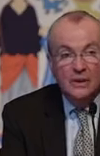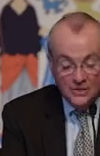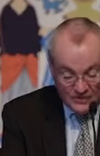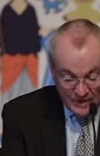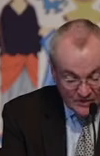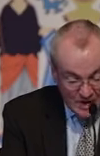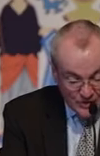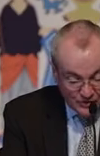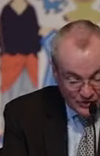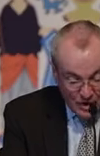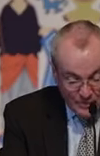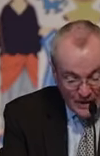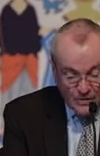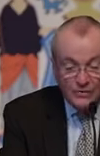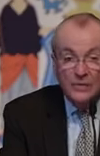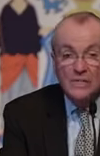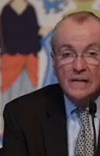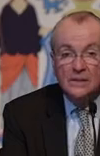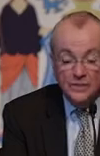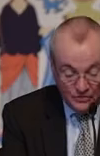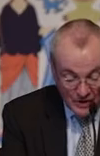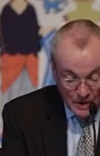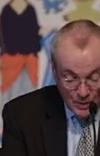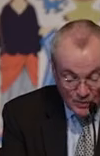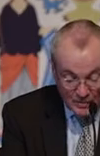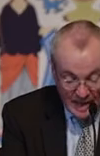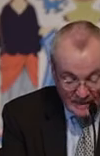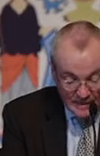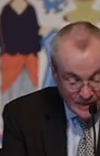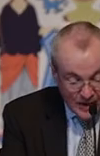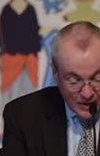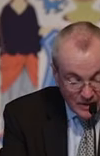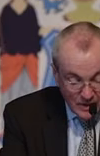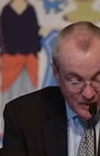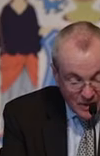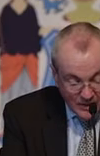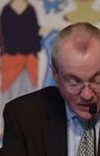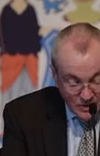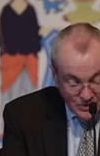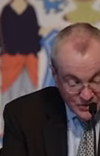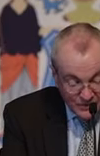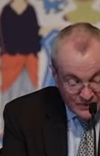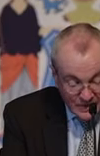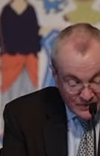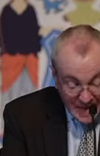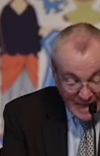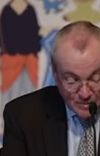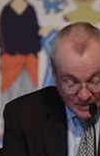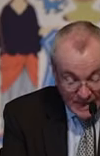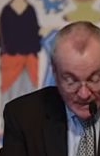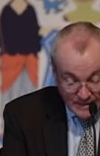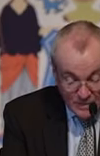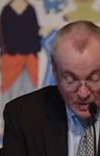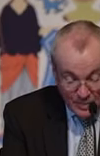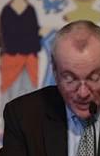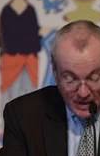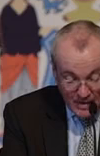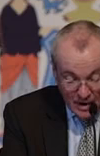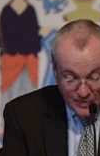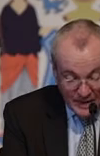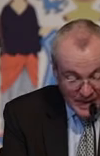They are definitive measures of our progress and the challenges which remain. They are among the most invaluable data as